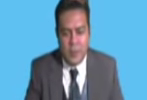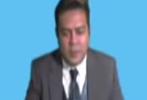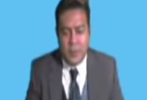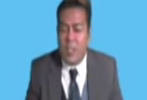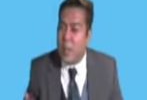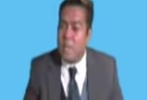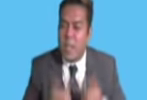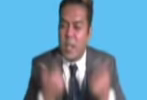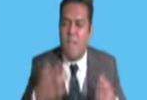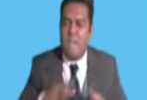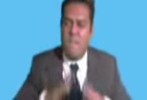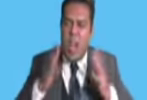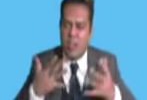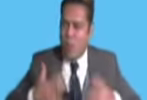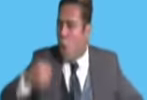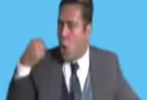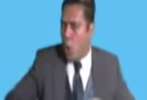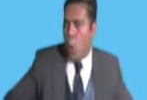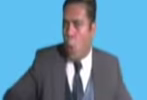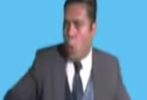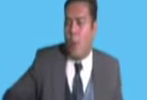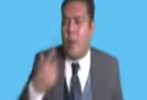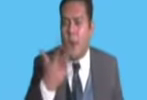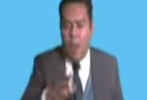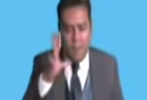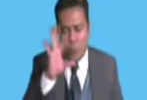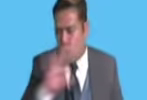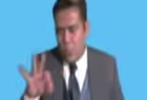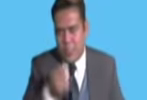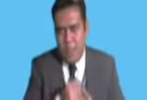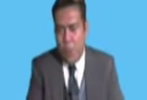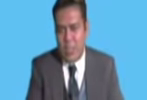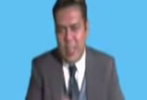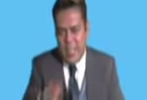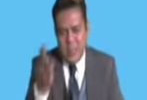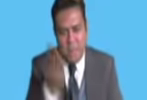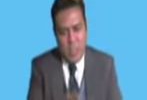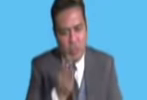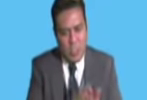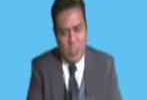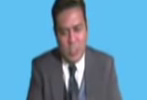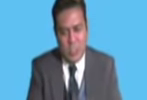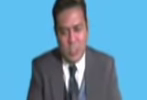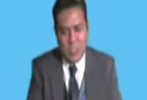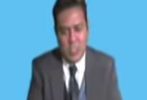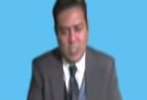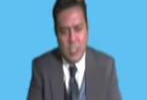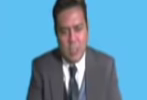It's a big fat no. And as such, Honourable Speaker, I do not support this budget.